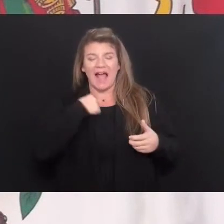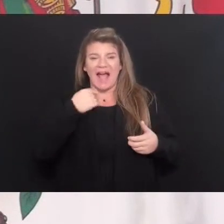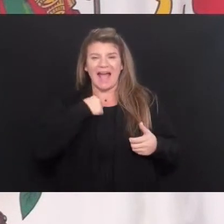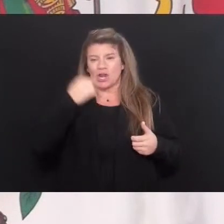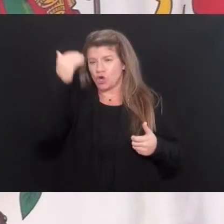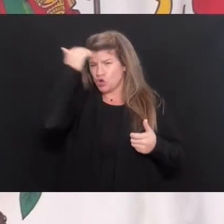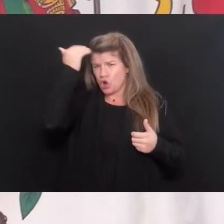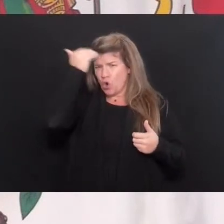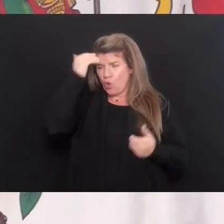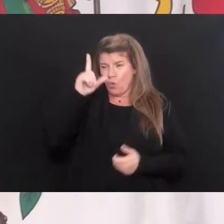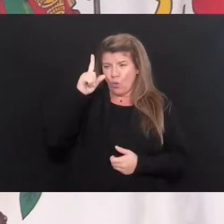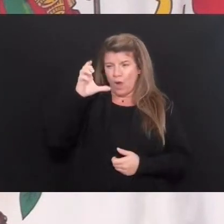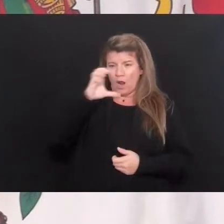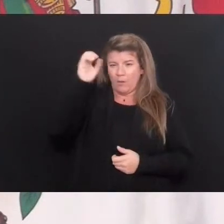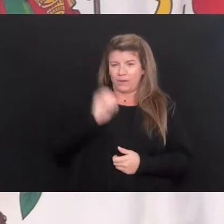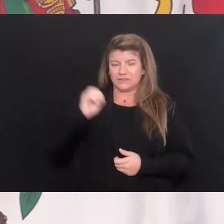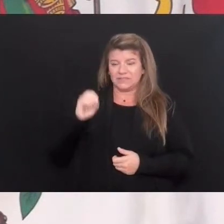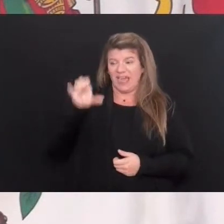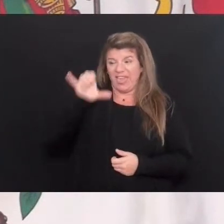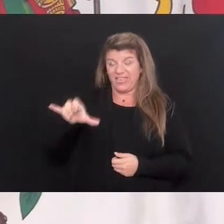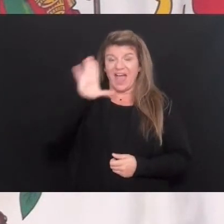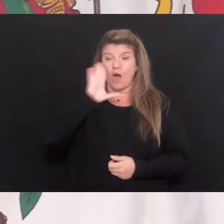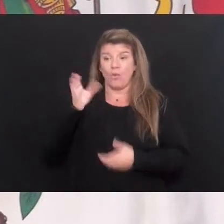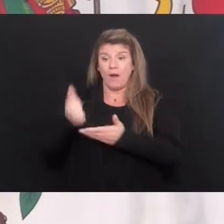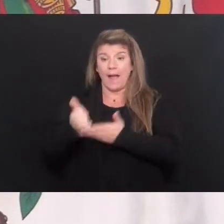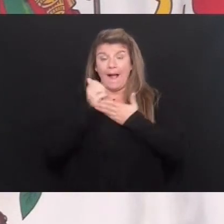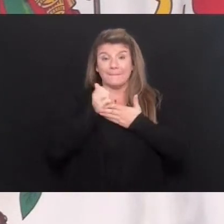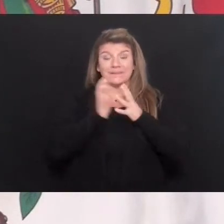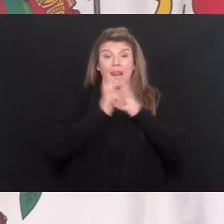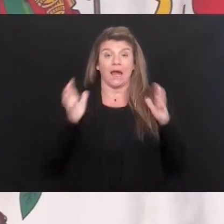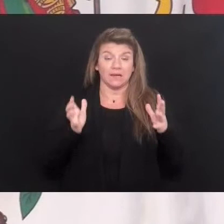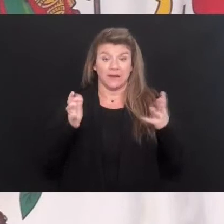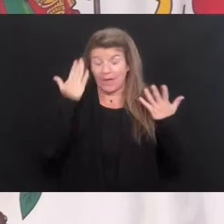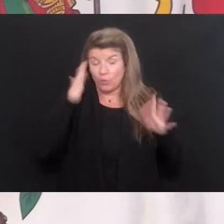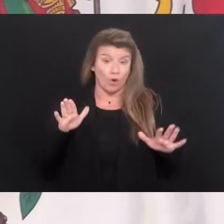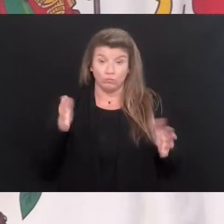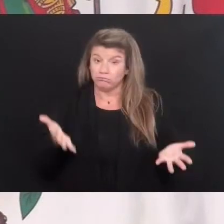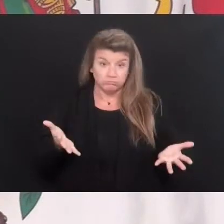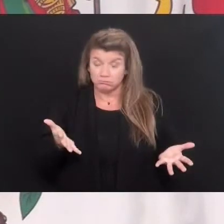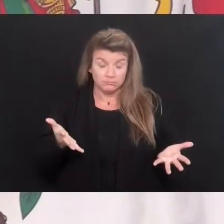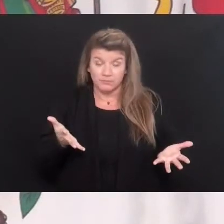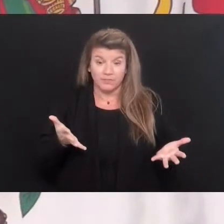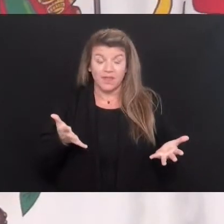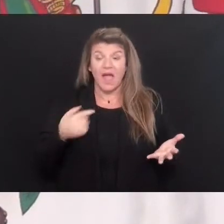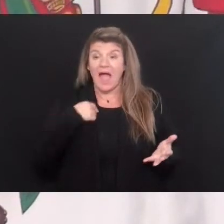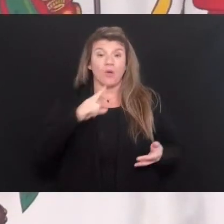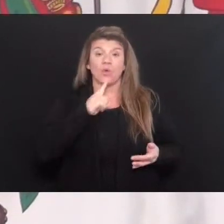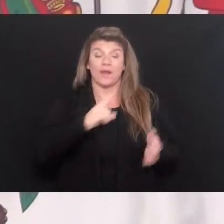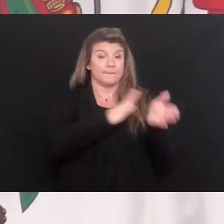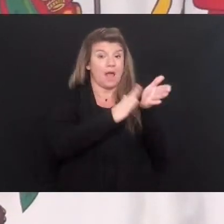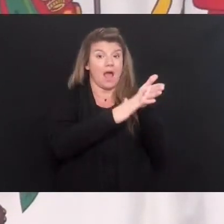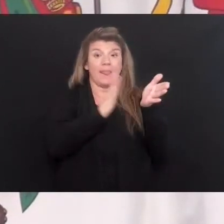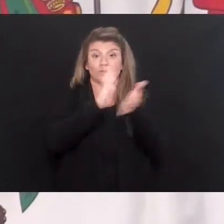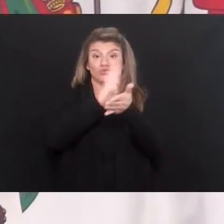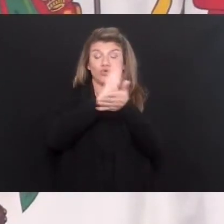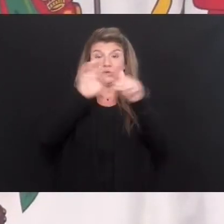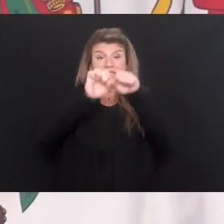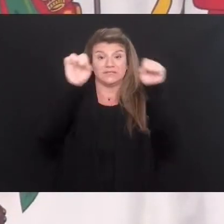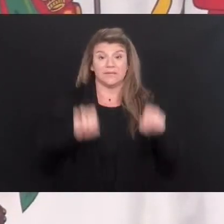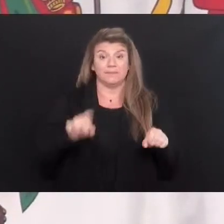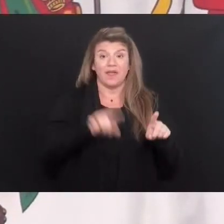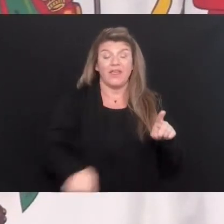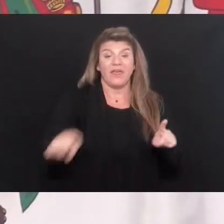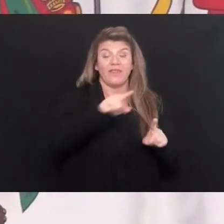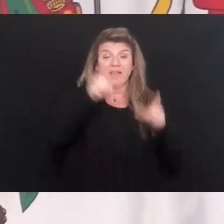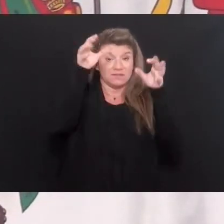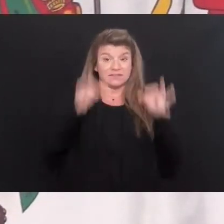really help us in a really significant way. I applaud, you know, our school systems that have decided to